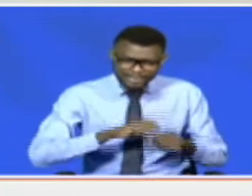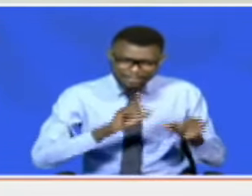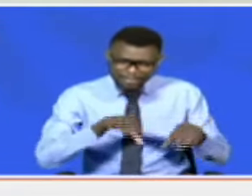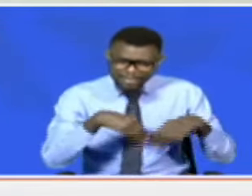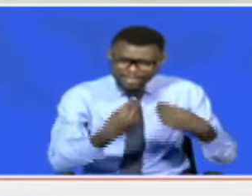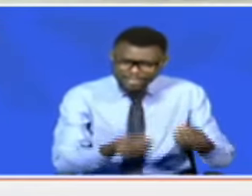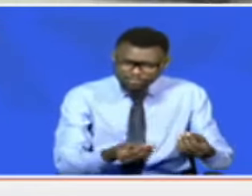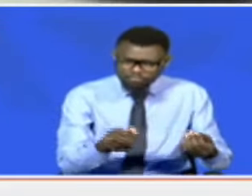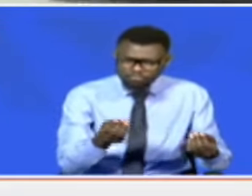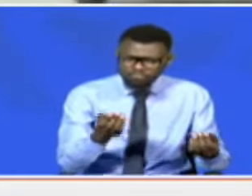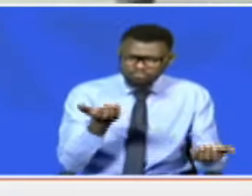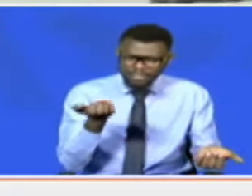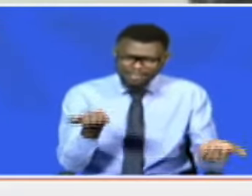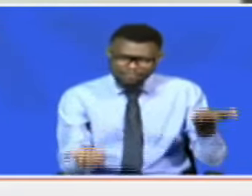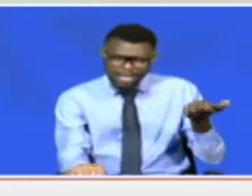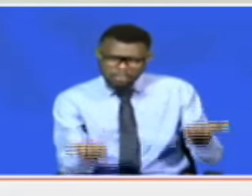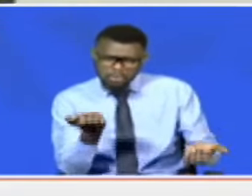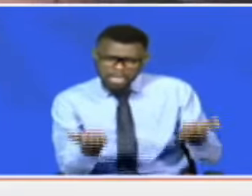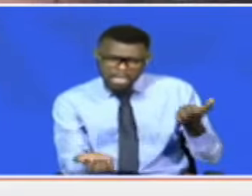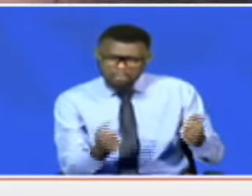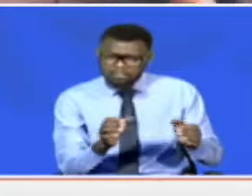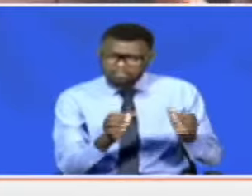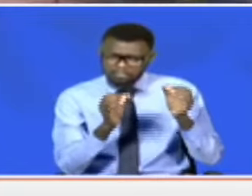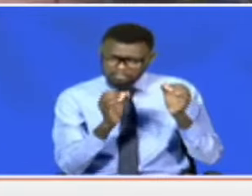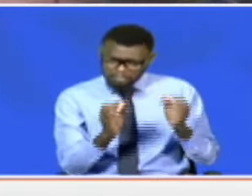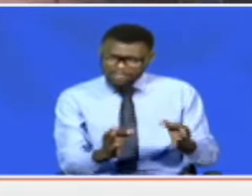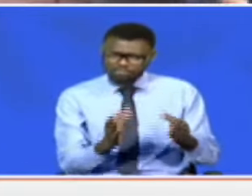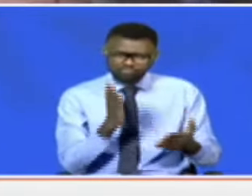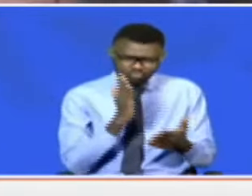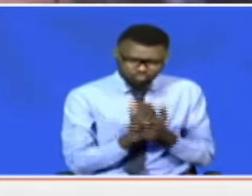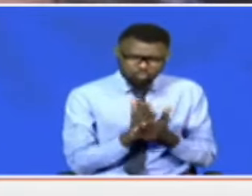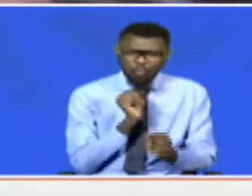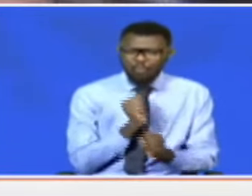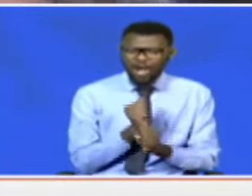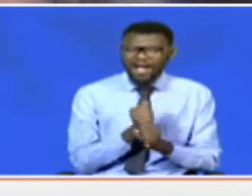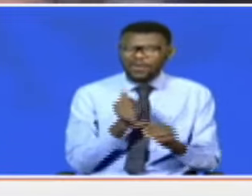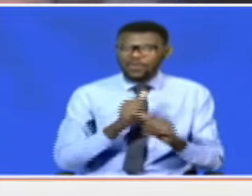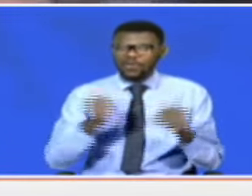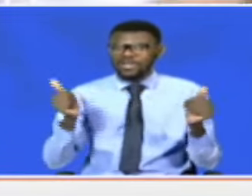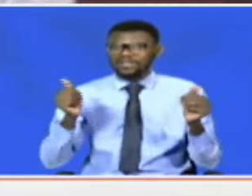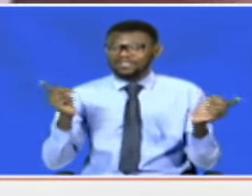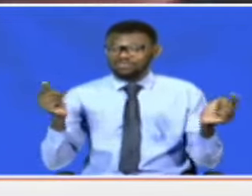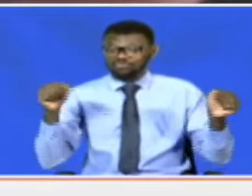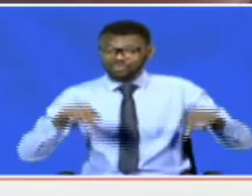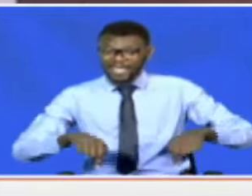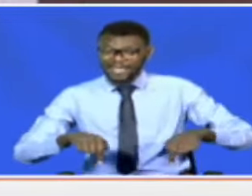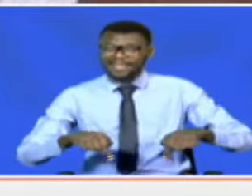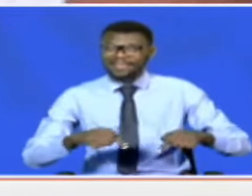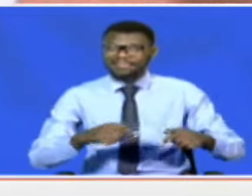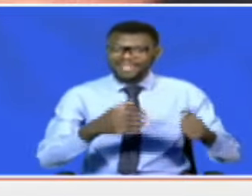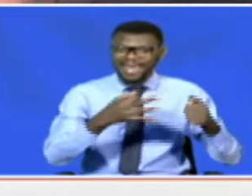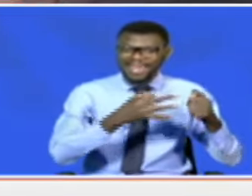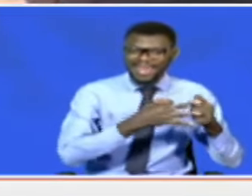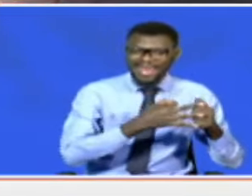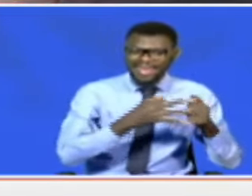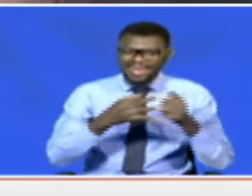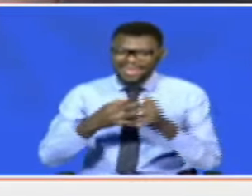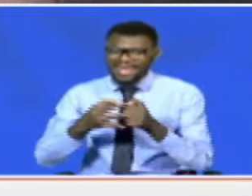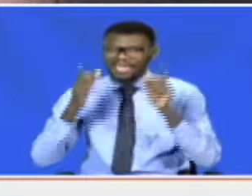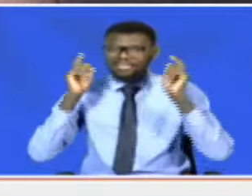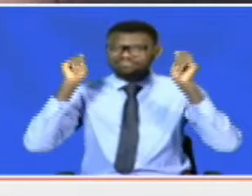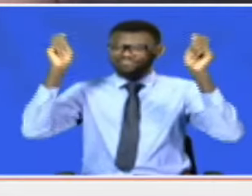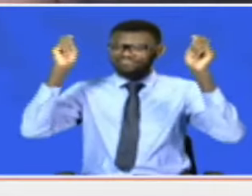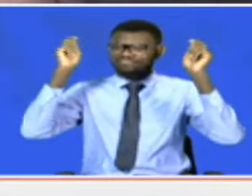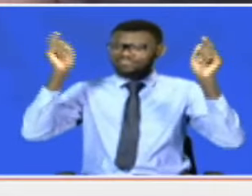other time will be translated to reality. At least hata leo kulikuwa na mambo ya nane, lakini hata ukiangalia sasa hivi watu wote wamefungua biashara,